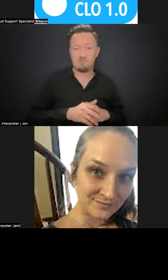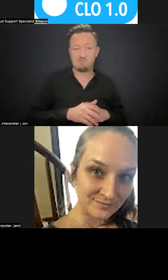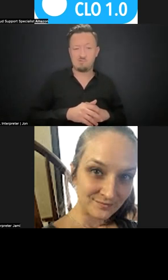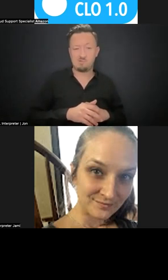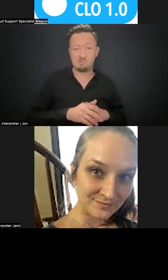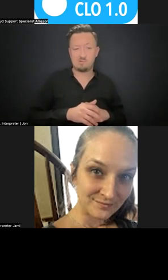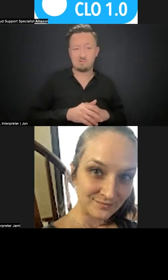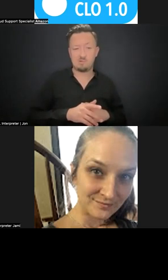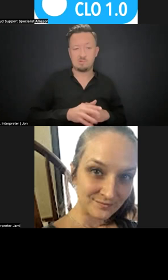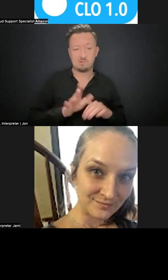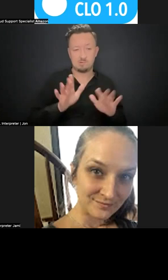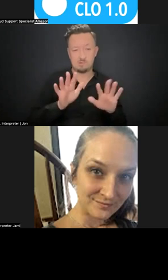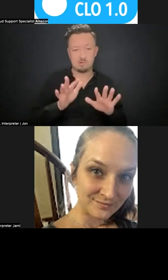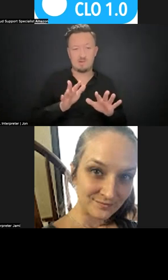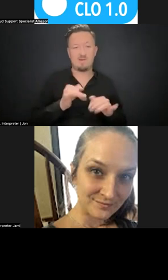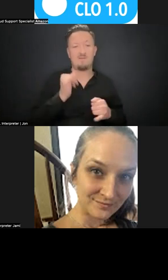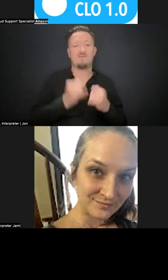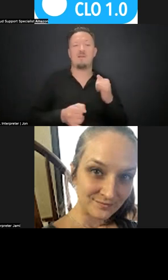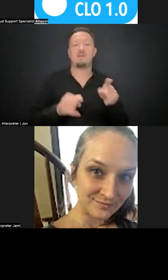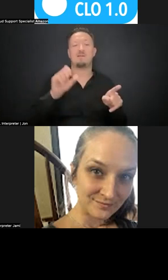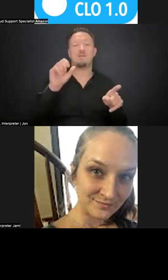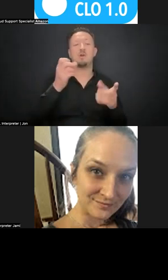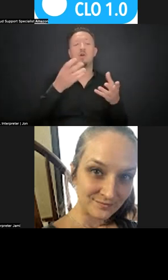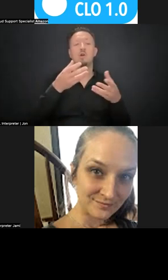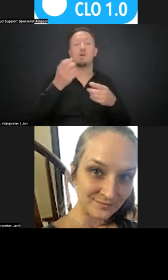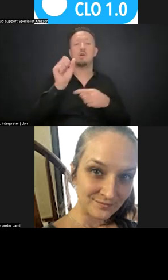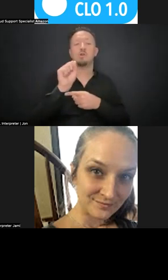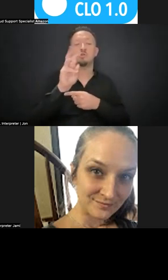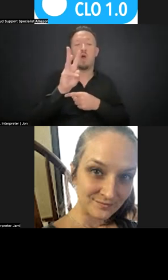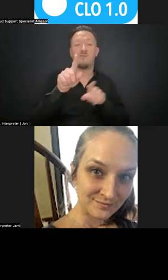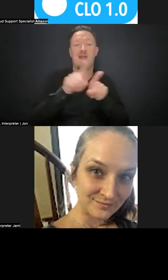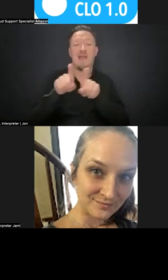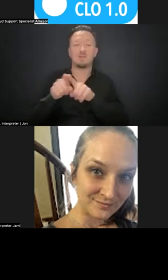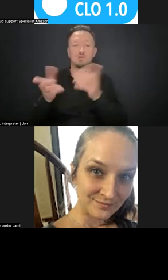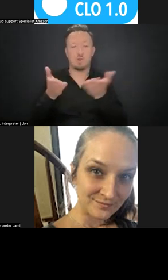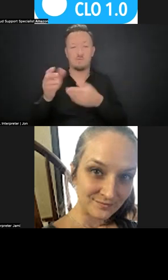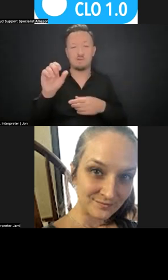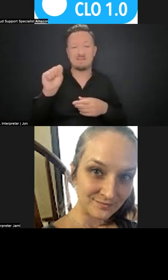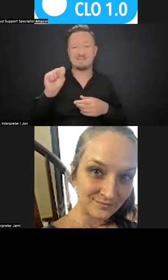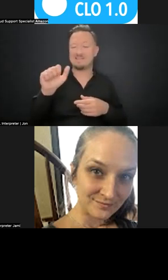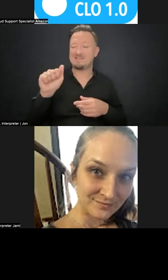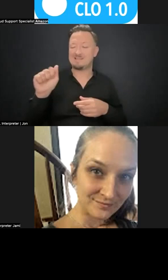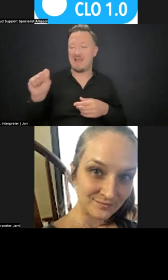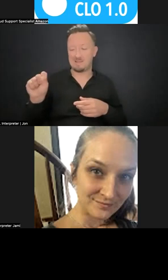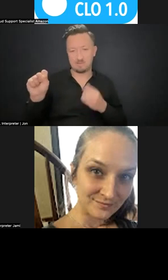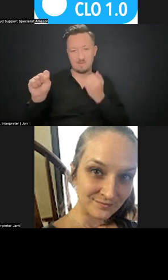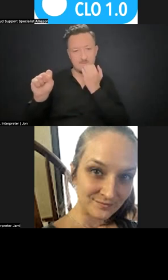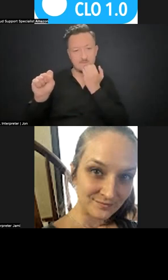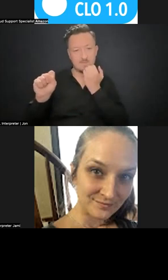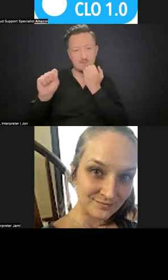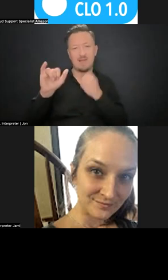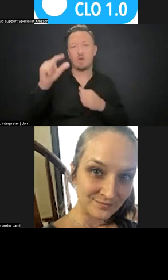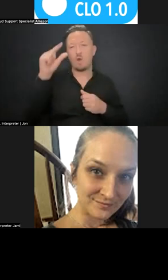and then finally we have software as a service. We talked about that. That's like